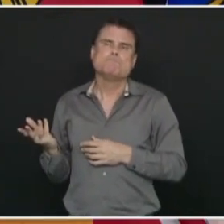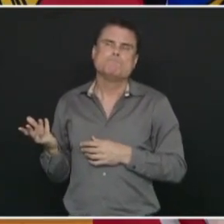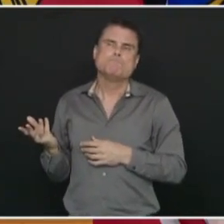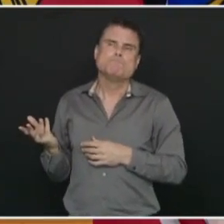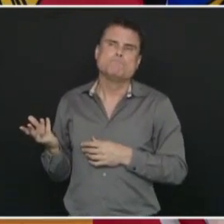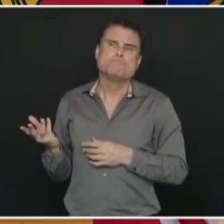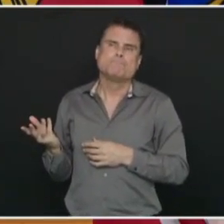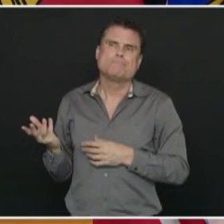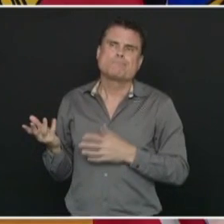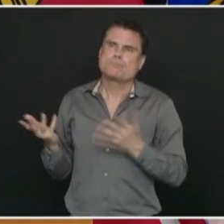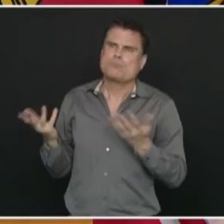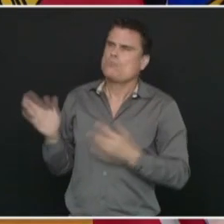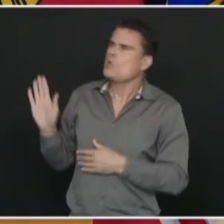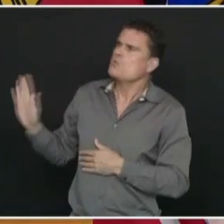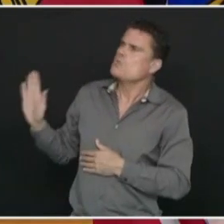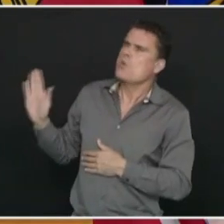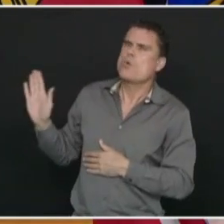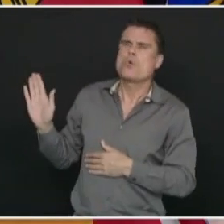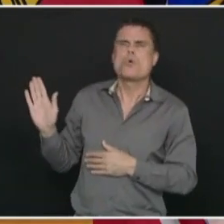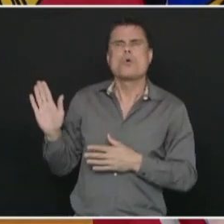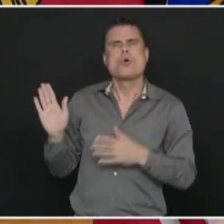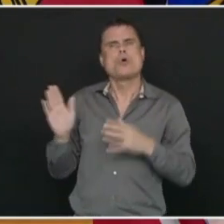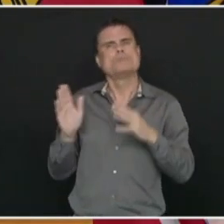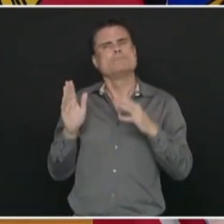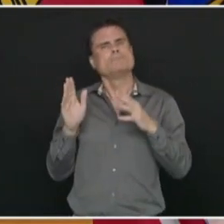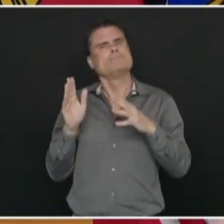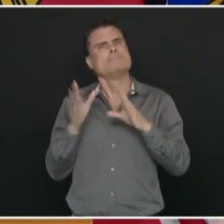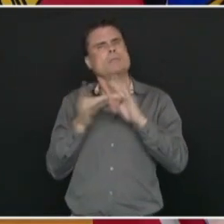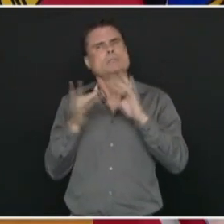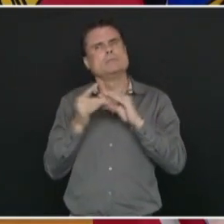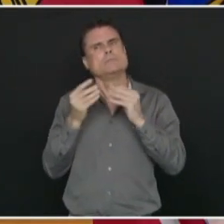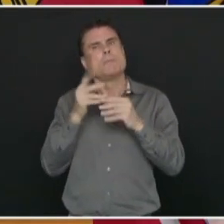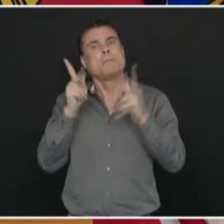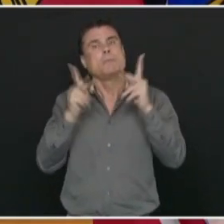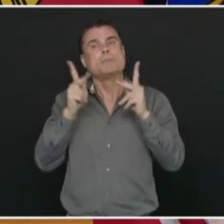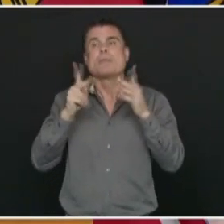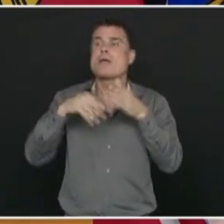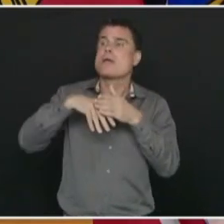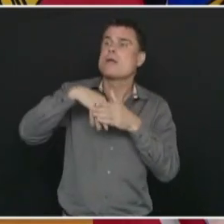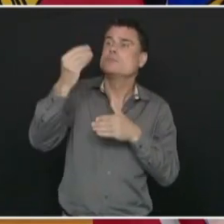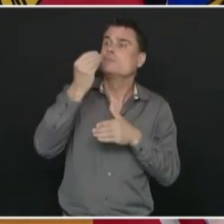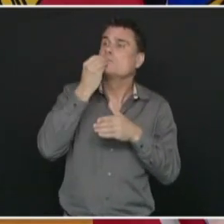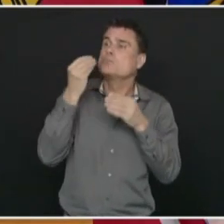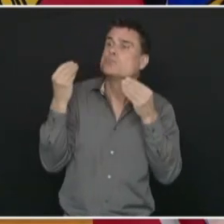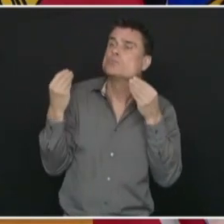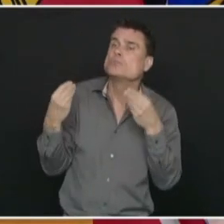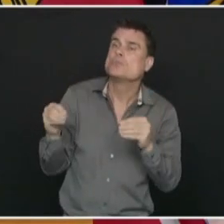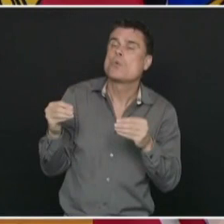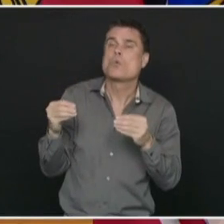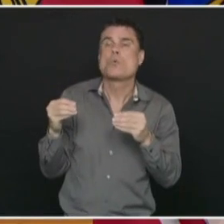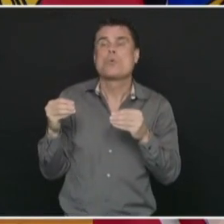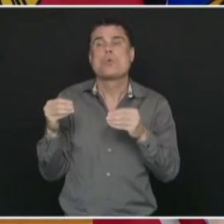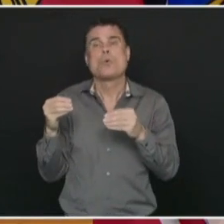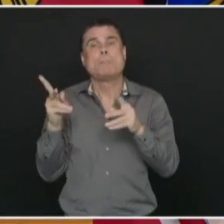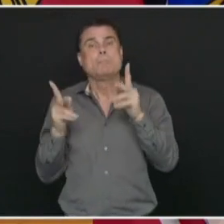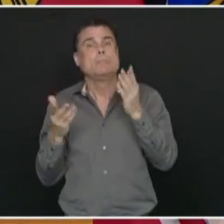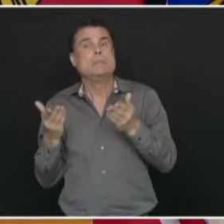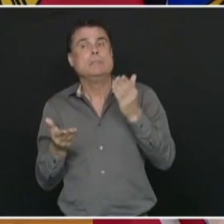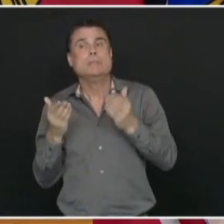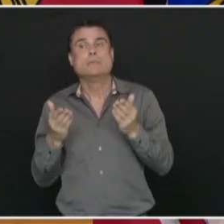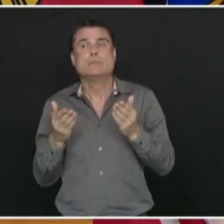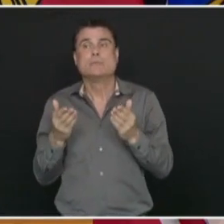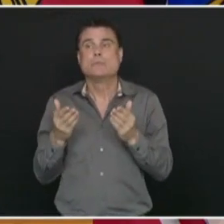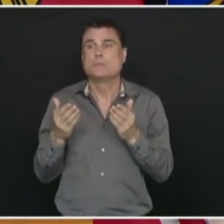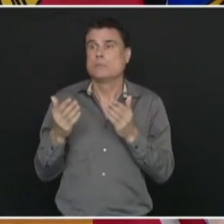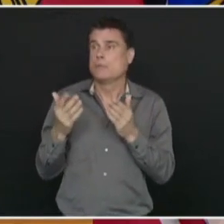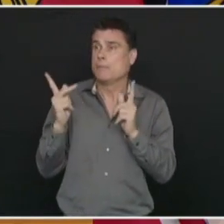more likely to be something like COVID. So early on, our positivity rates, so for every 100 people who were tested, one